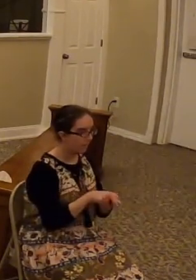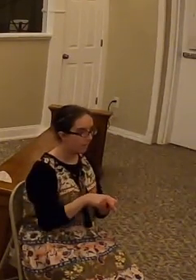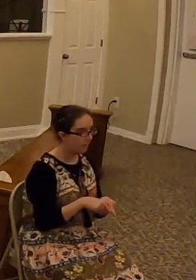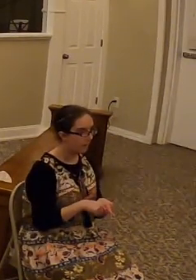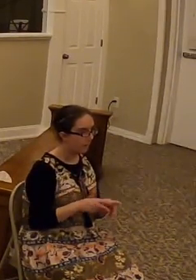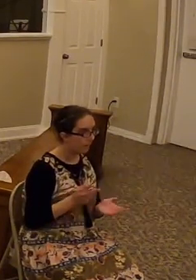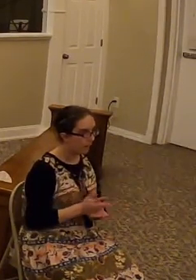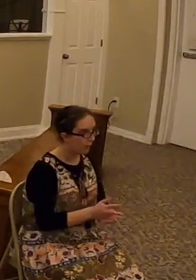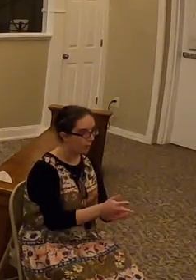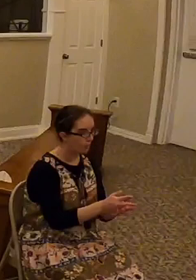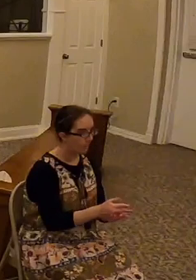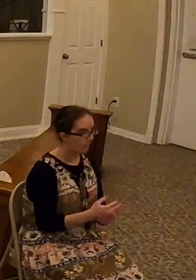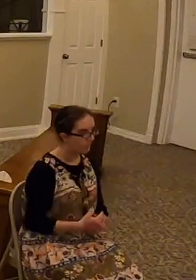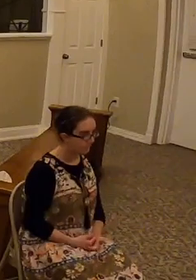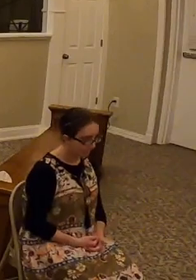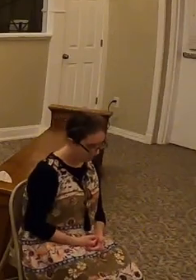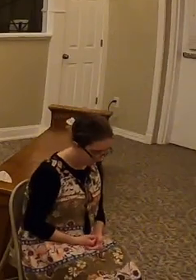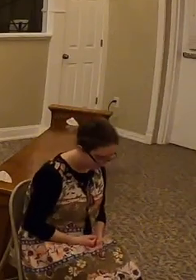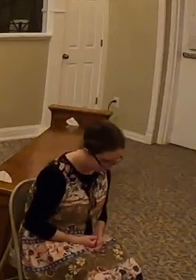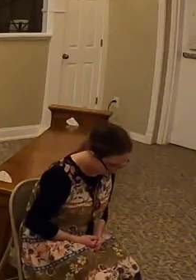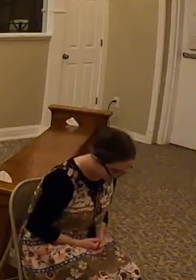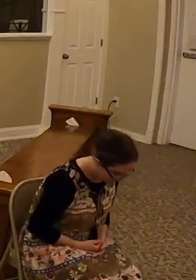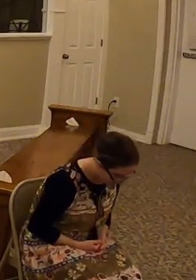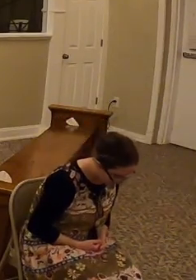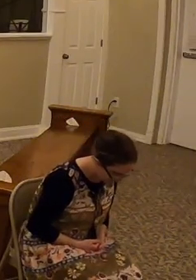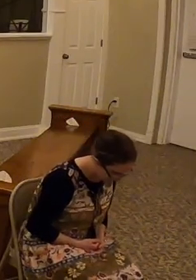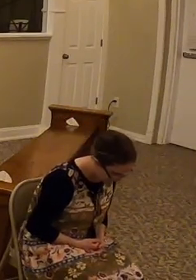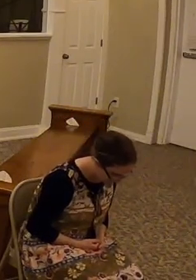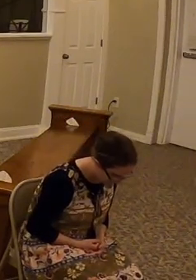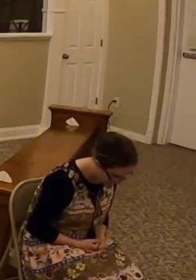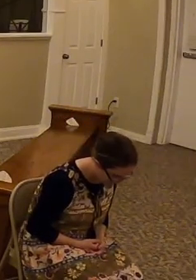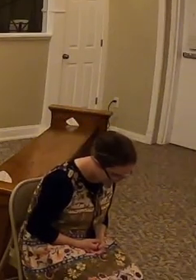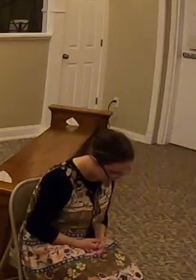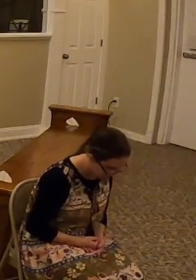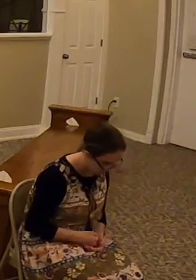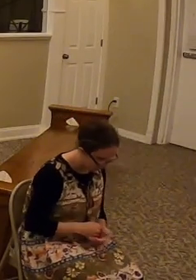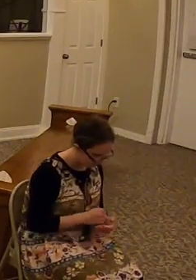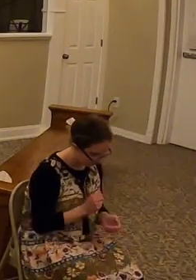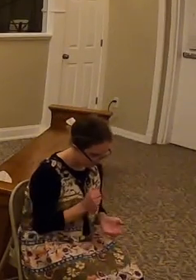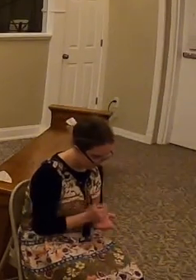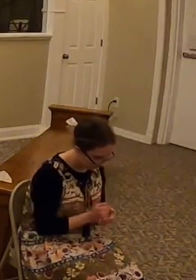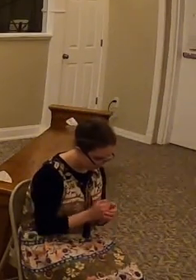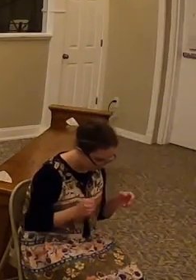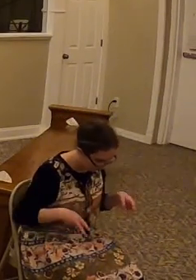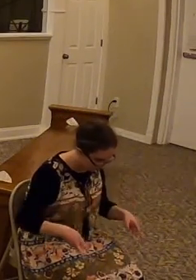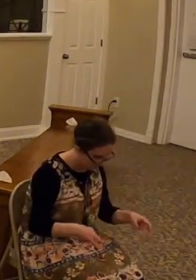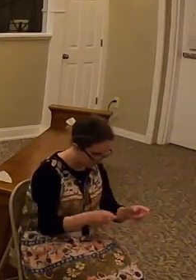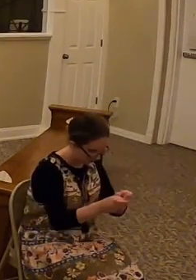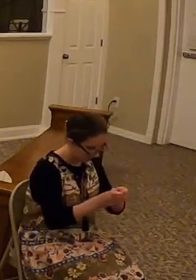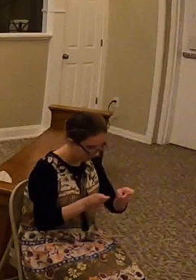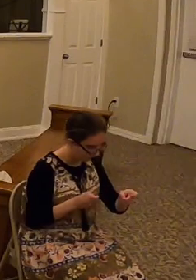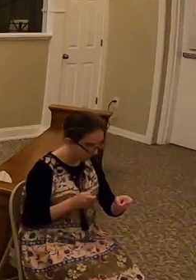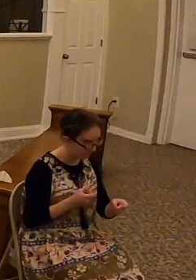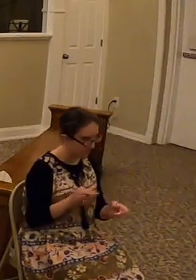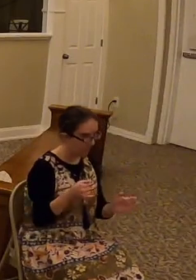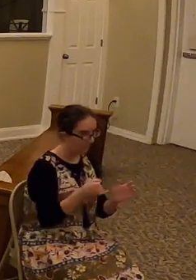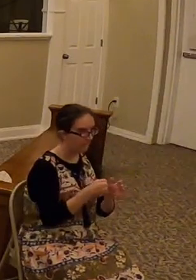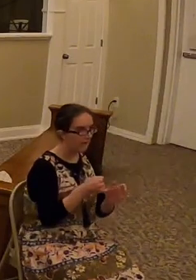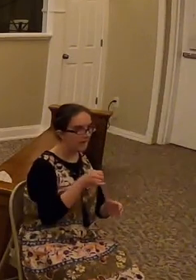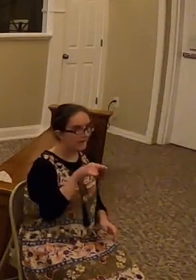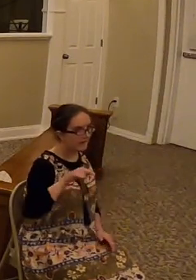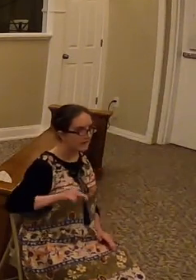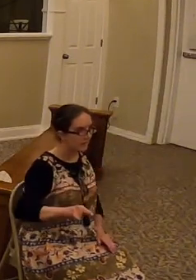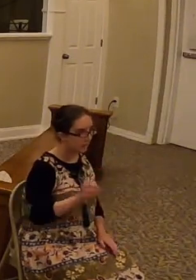kind of like a boat motor or something. Anyway, so the tail feathers aid in direction and control of its